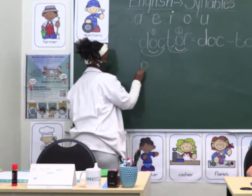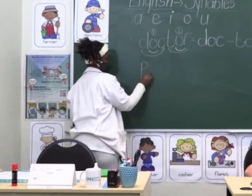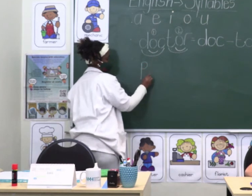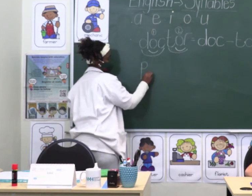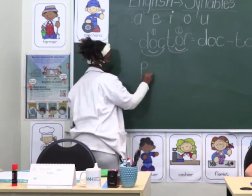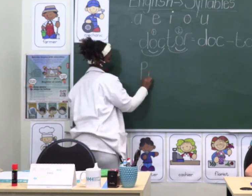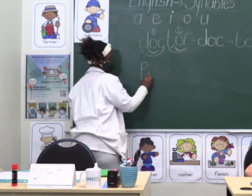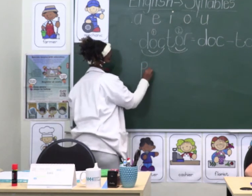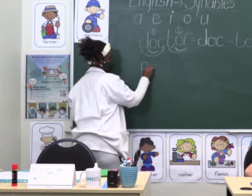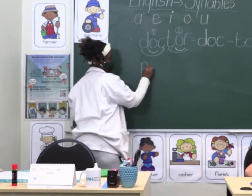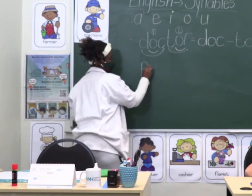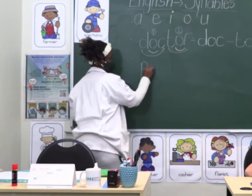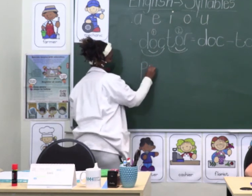consonant?